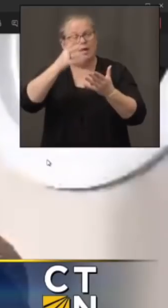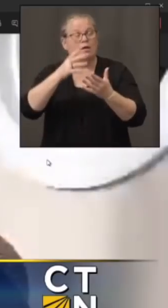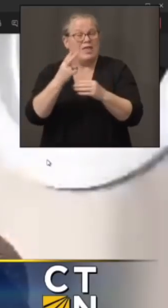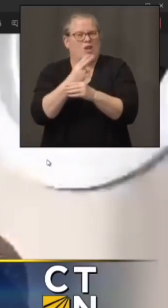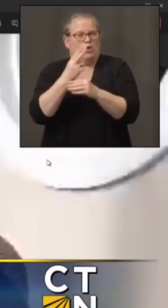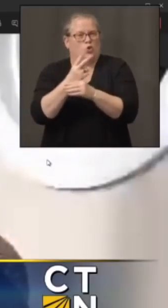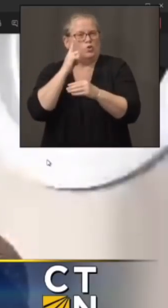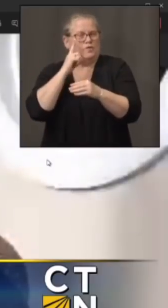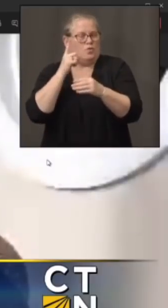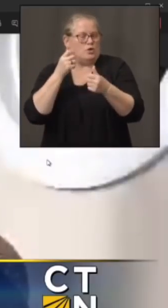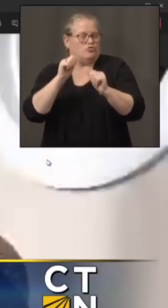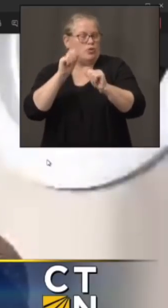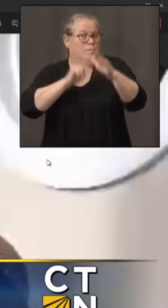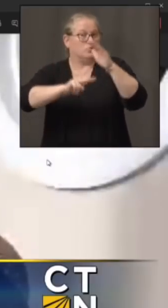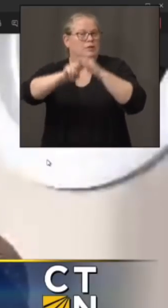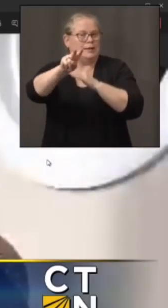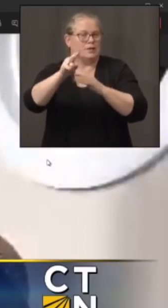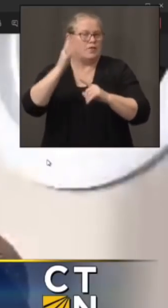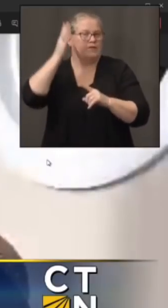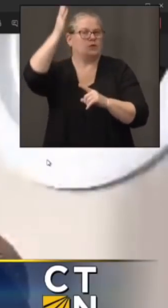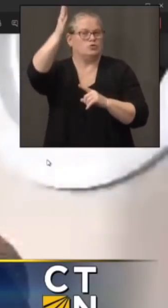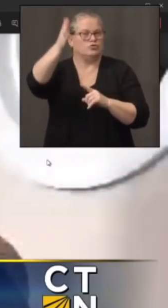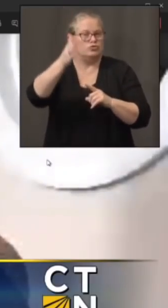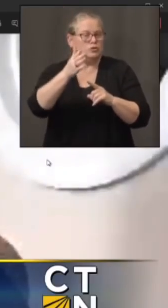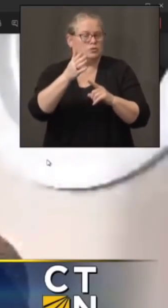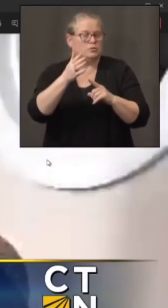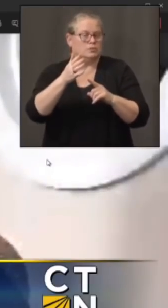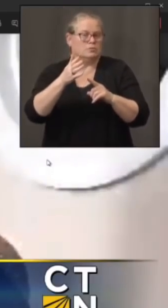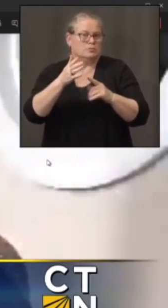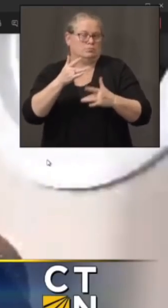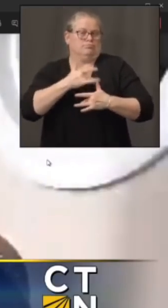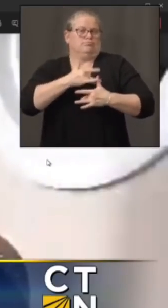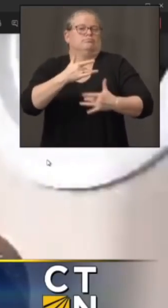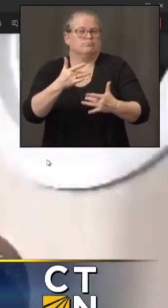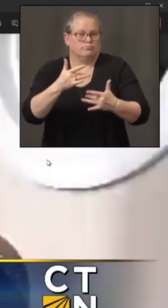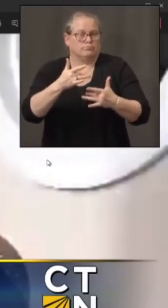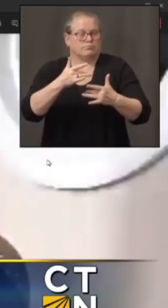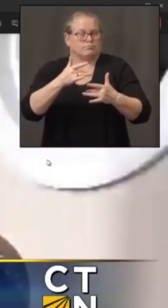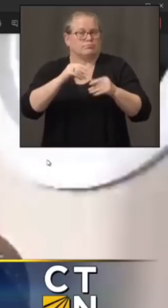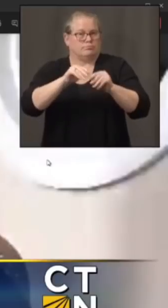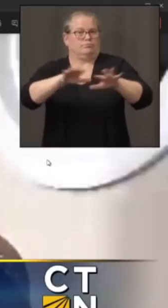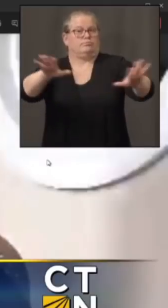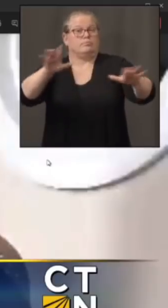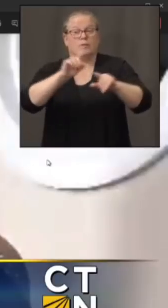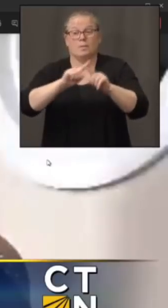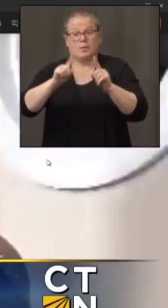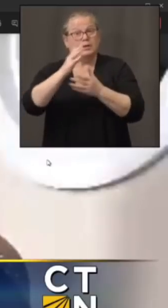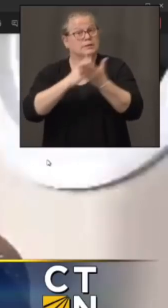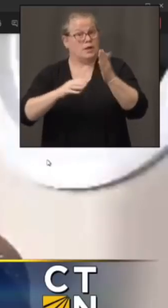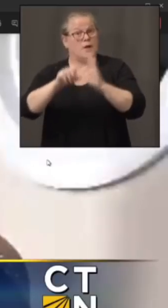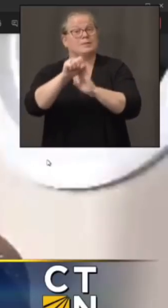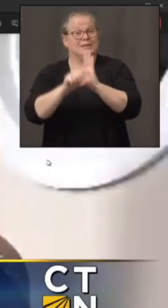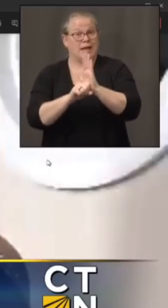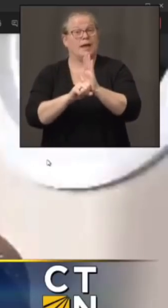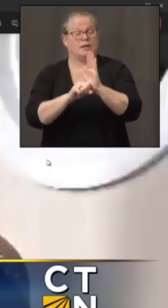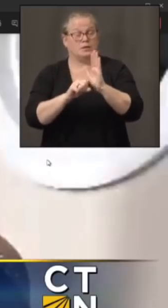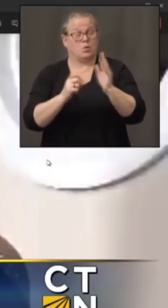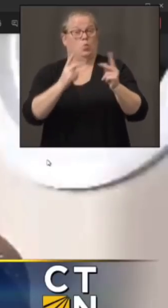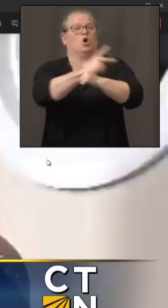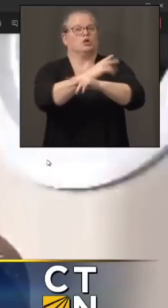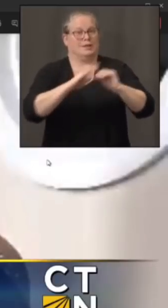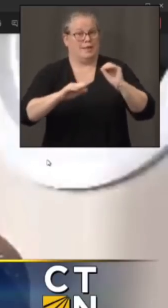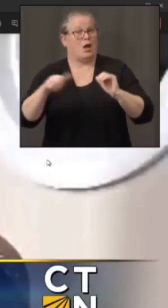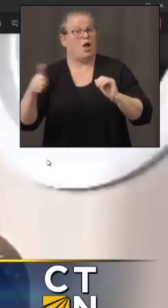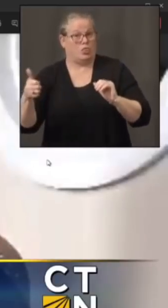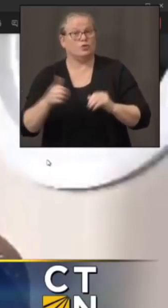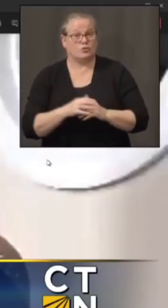future trends of the virus's spread. But there are certain states that are worse hotspots than others.